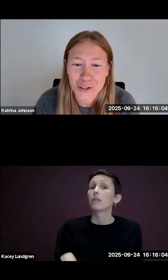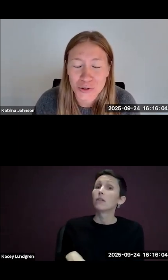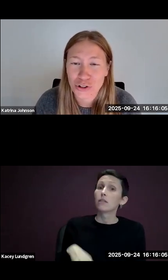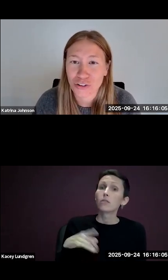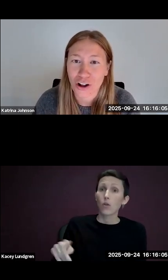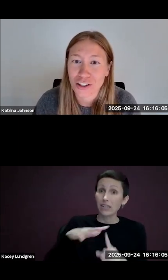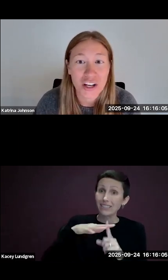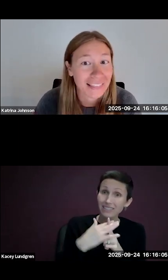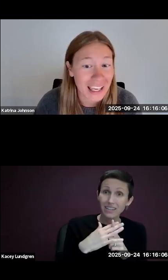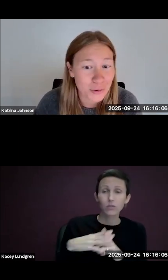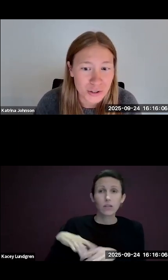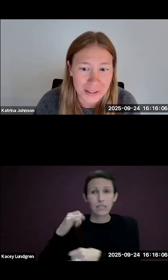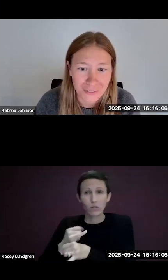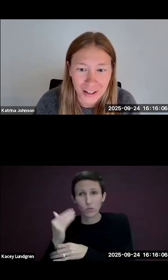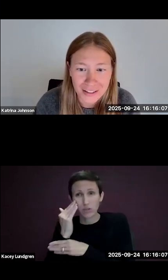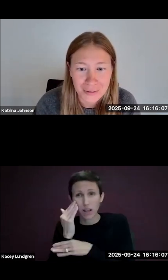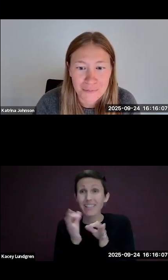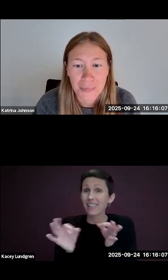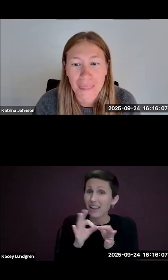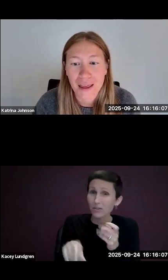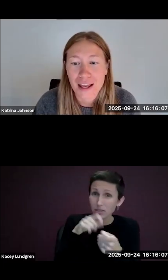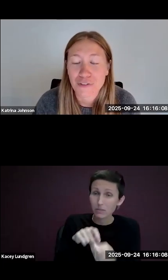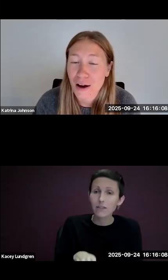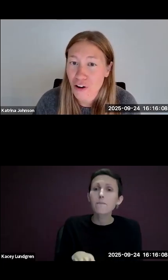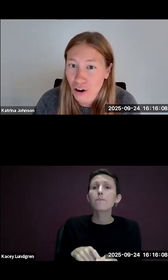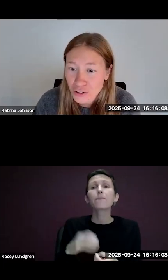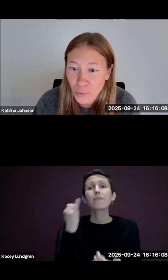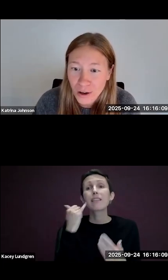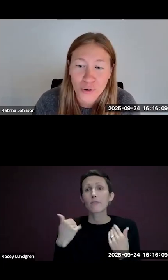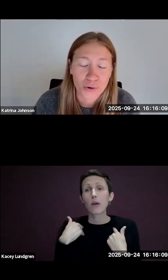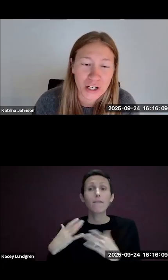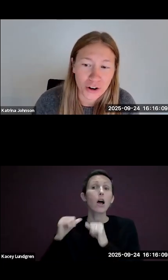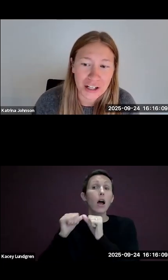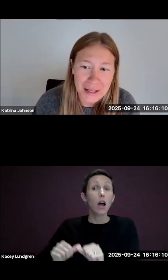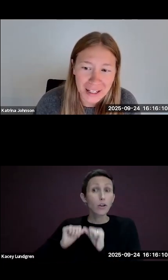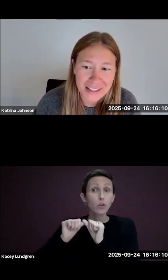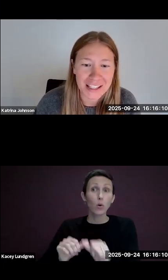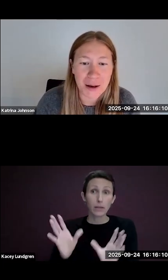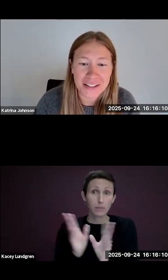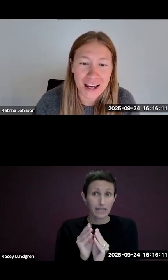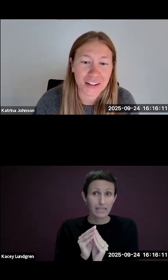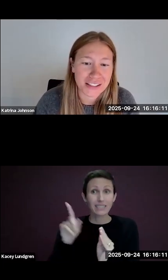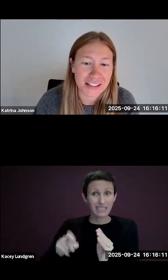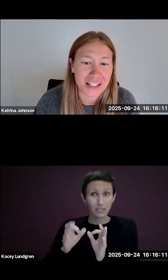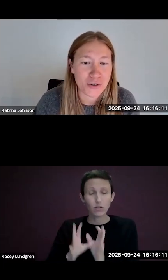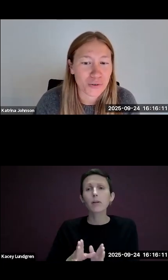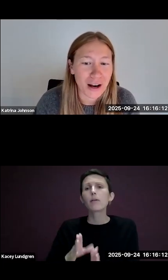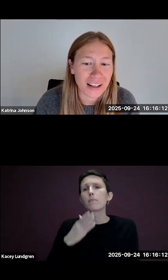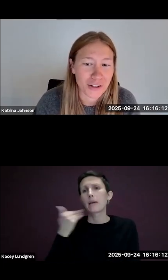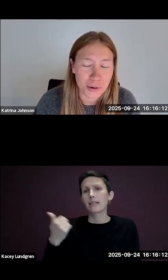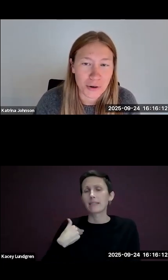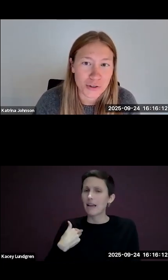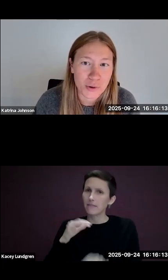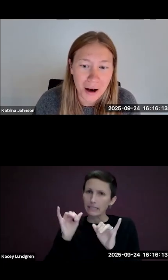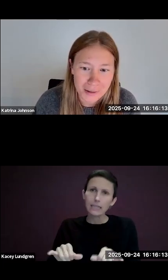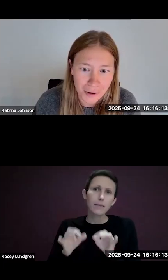and institutional knowledge and language specifics, if you have ongoing or reoccurring meetings, it's best to have consistent or